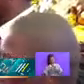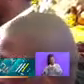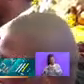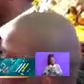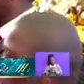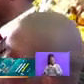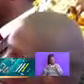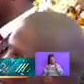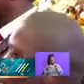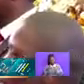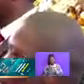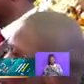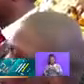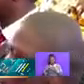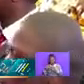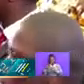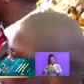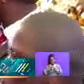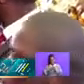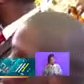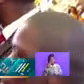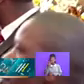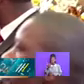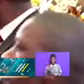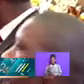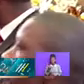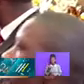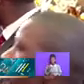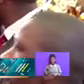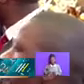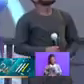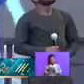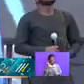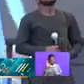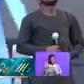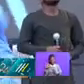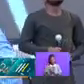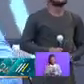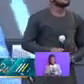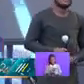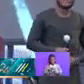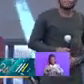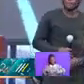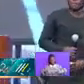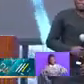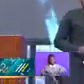after year after year because this is a fruitful